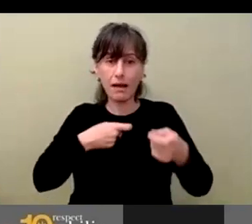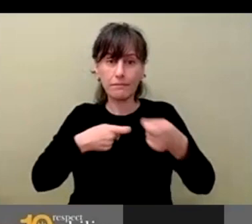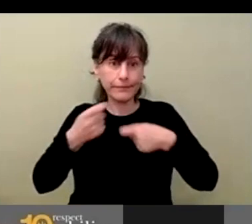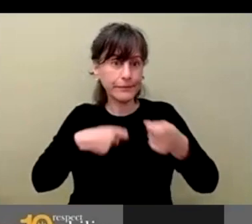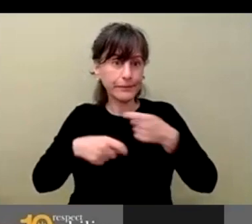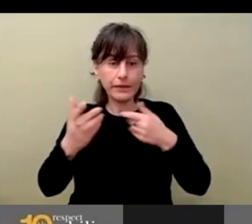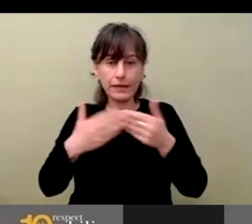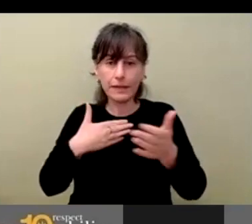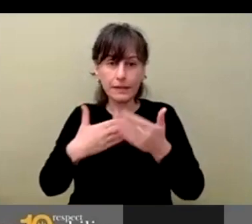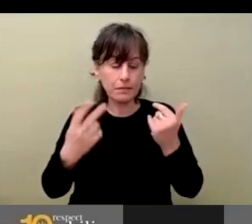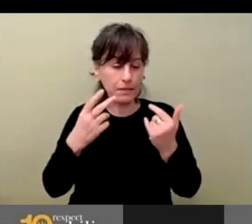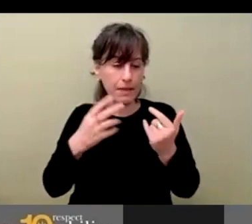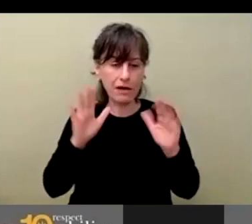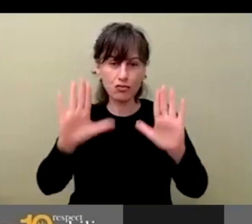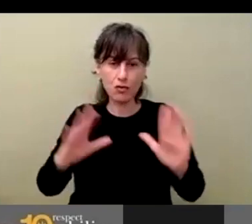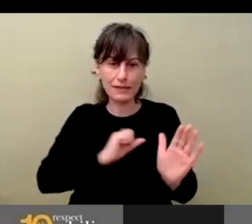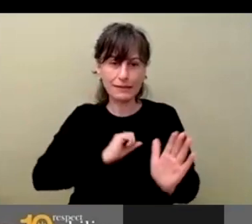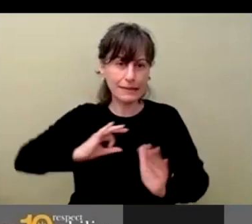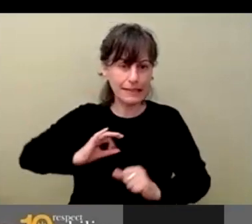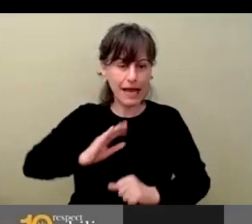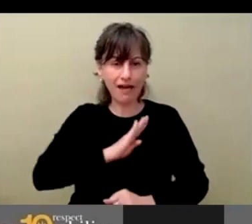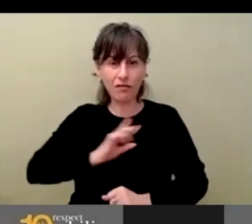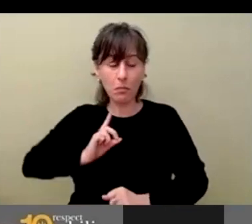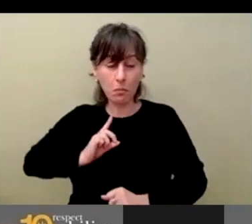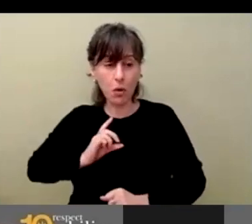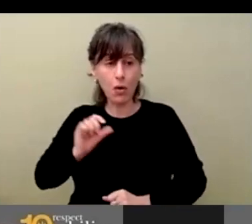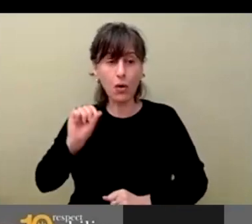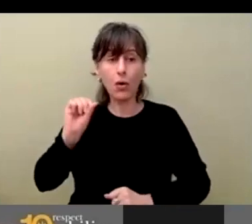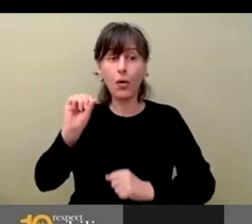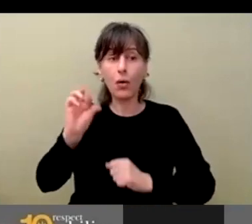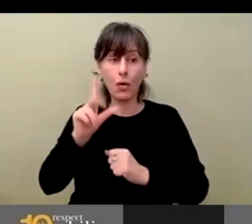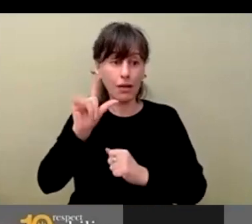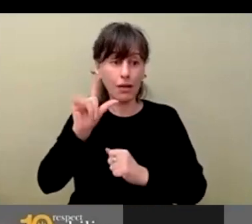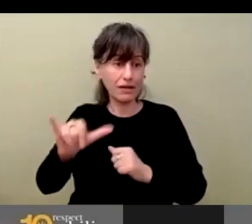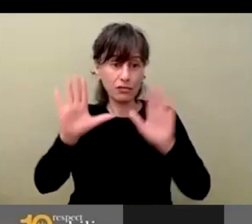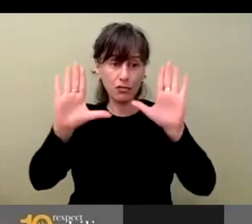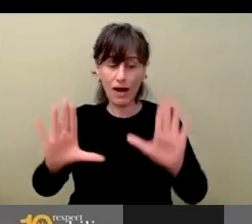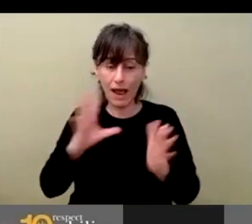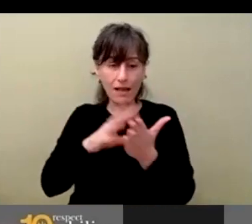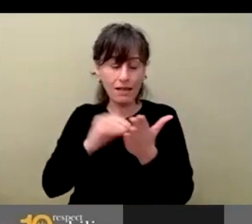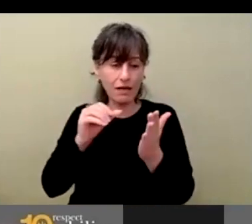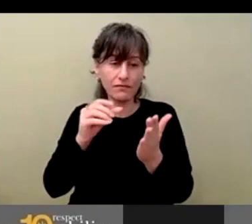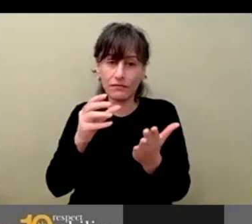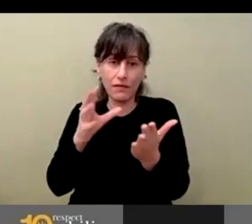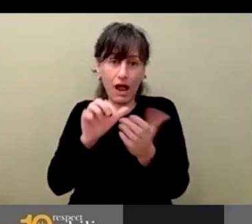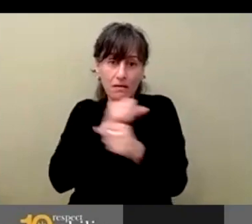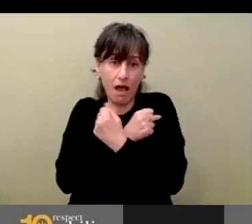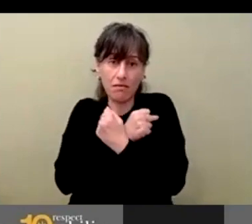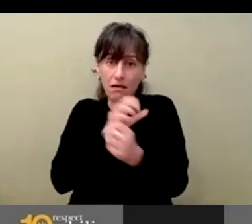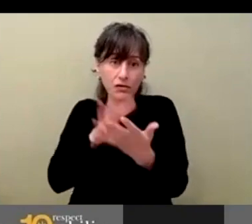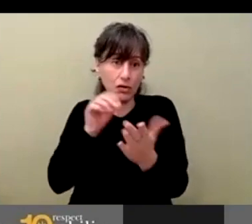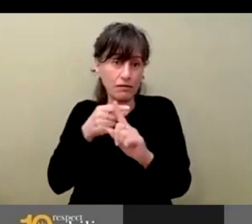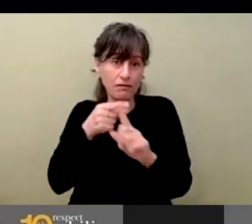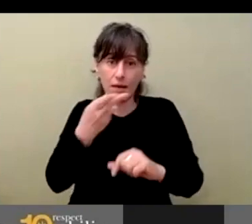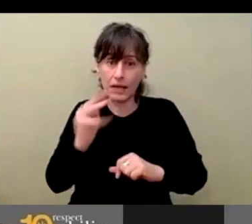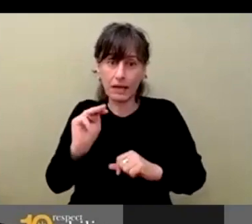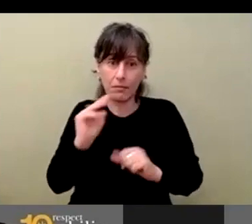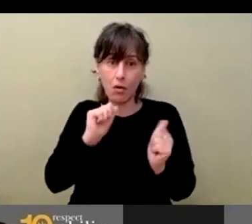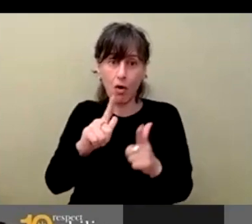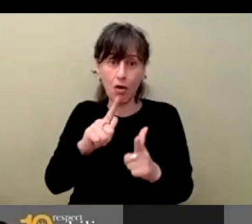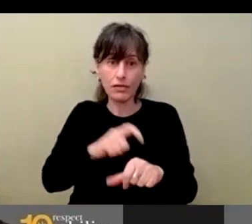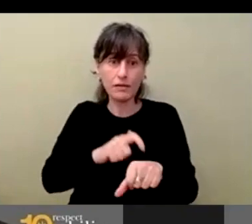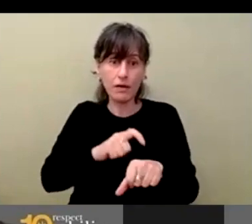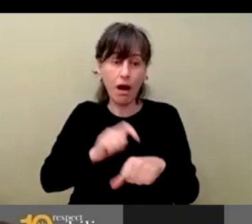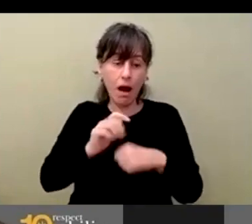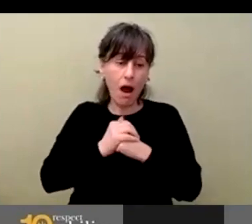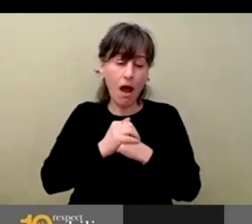from staff, from board. Oli is a great person to learn from, and I love learning from him all the time. The trainers that I work